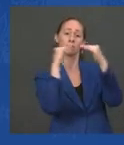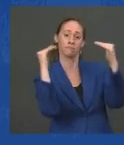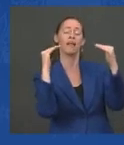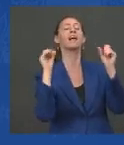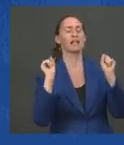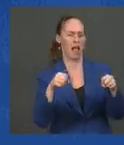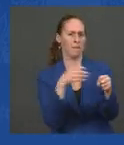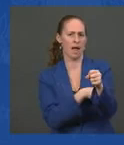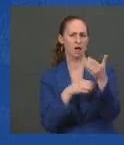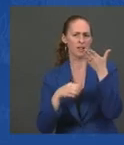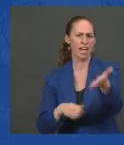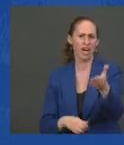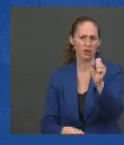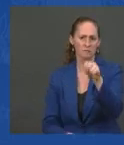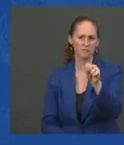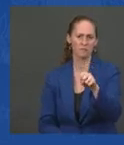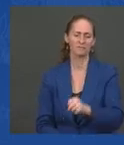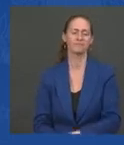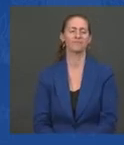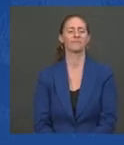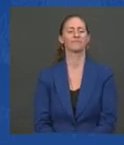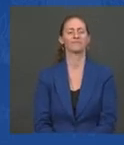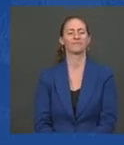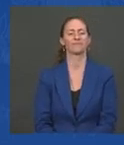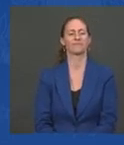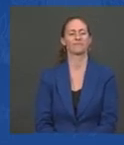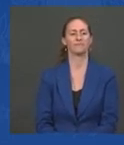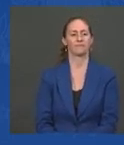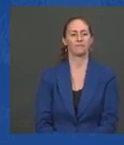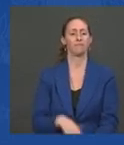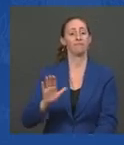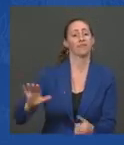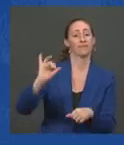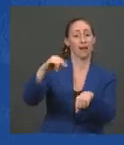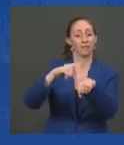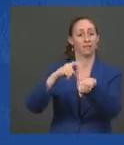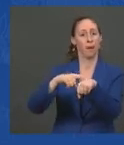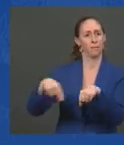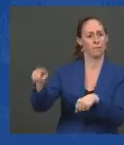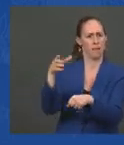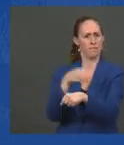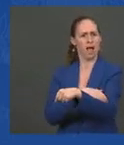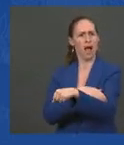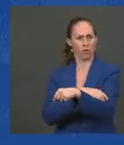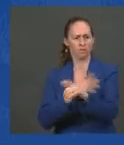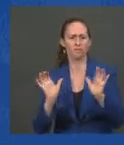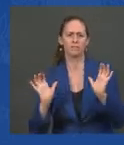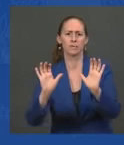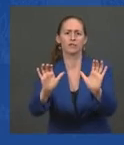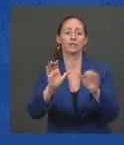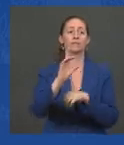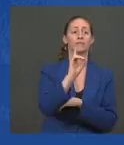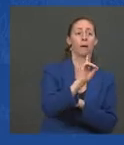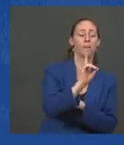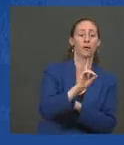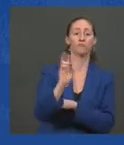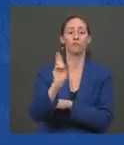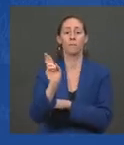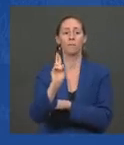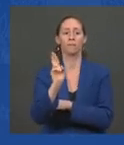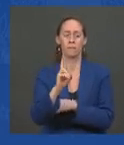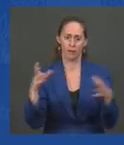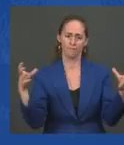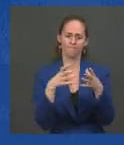And they used then that power to push Democrats and Republicans to pass